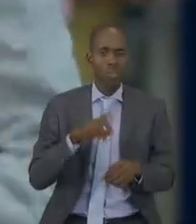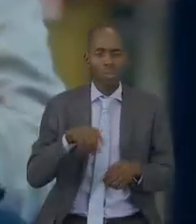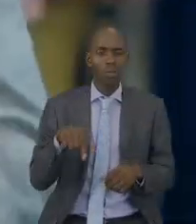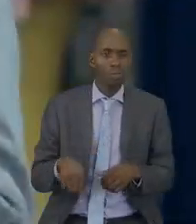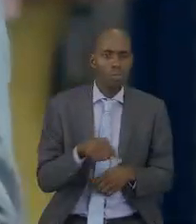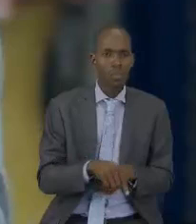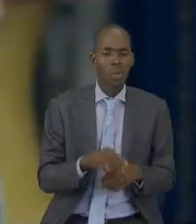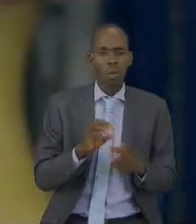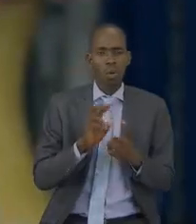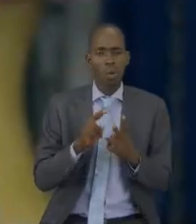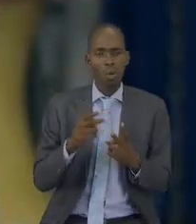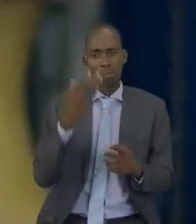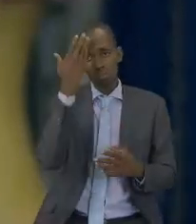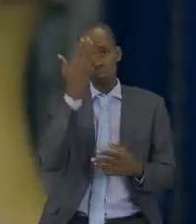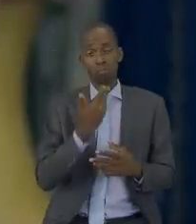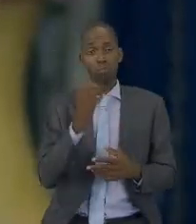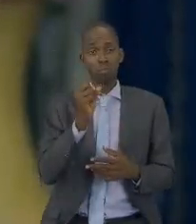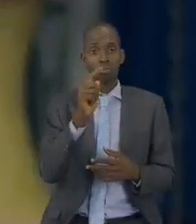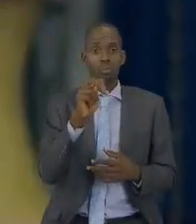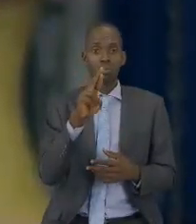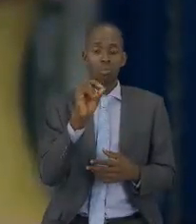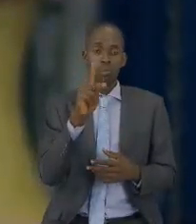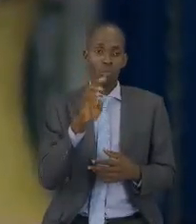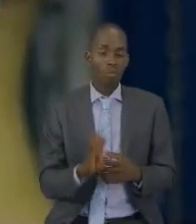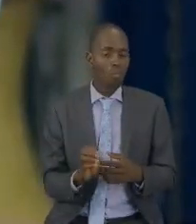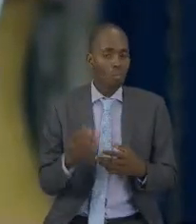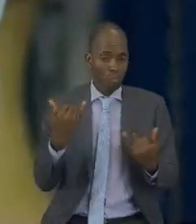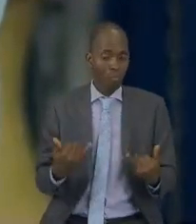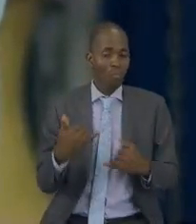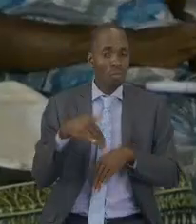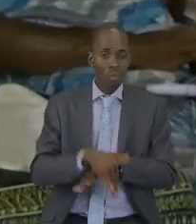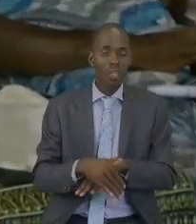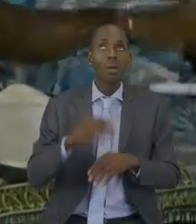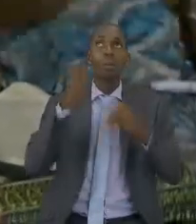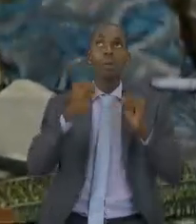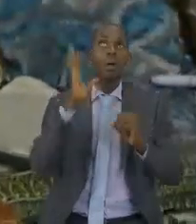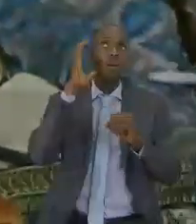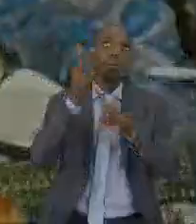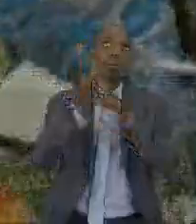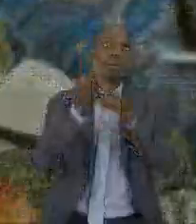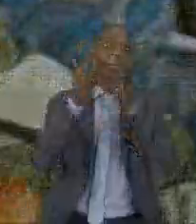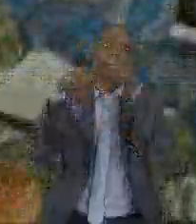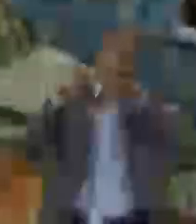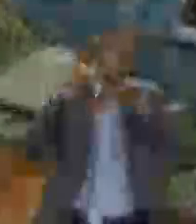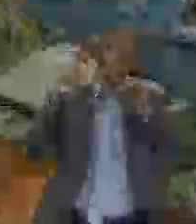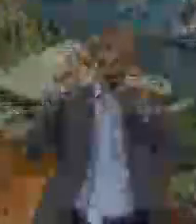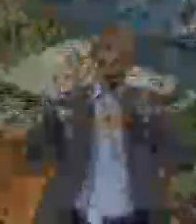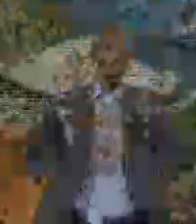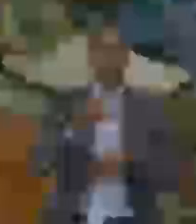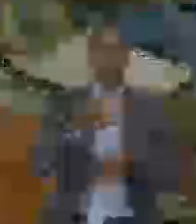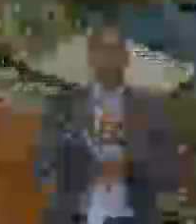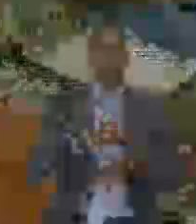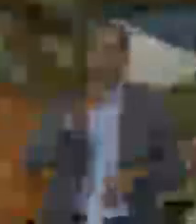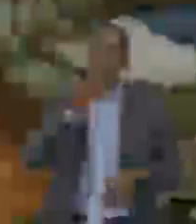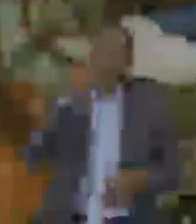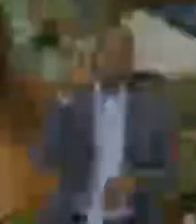stroke, whatever. Tonight, power will come from heaven. And assuredly,